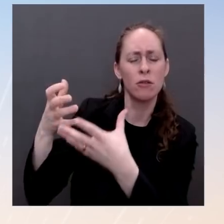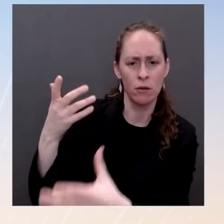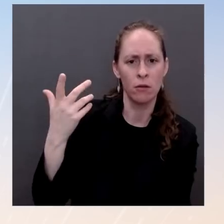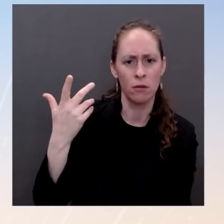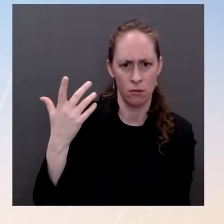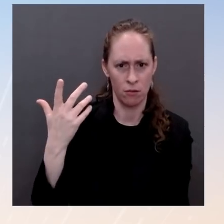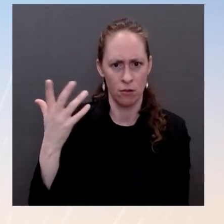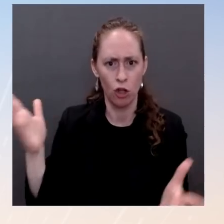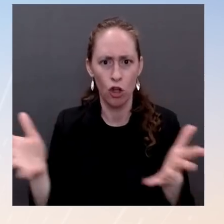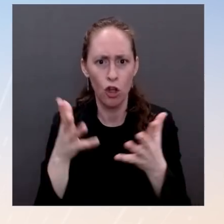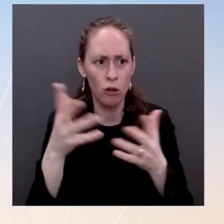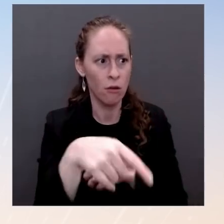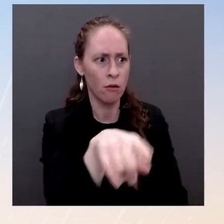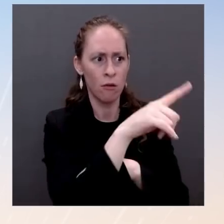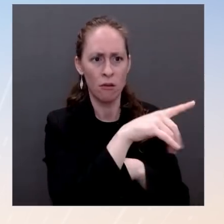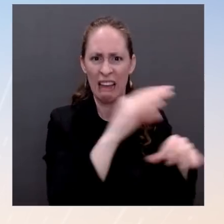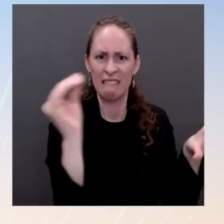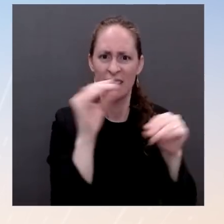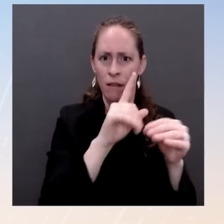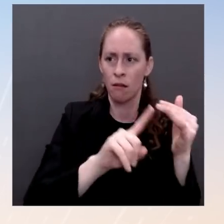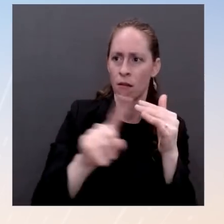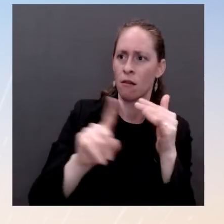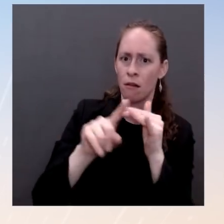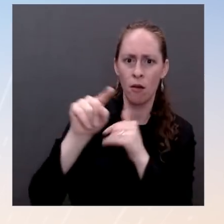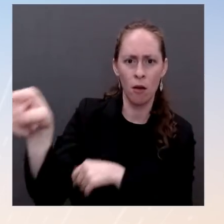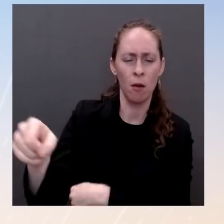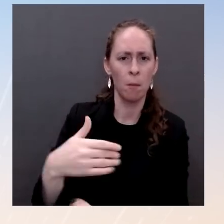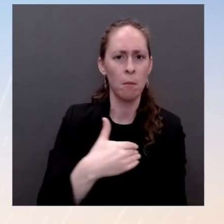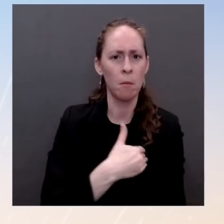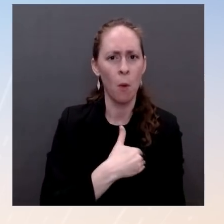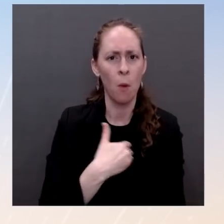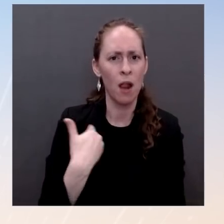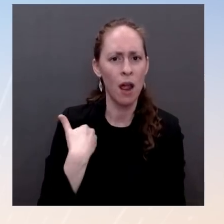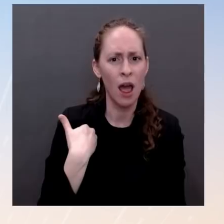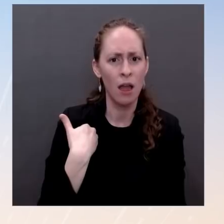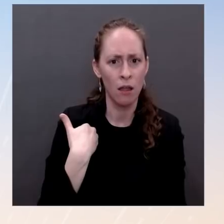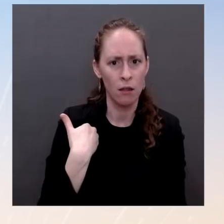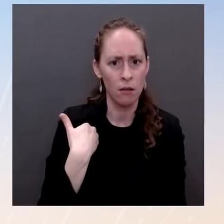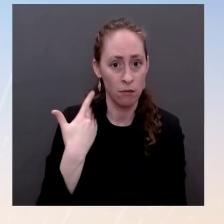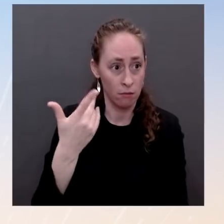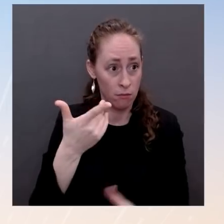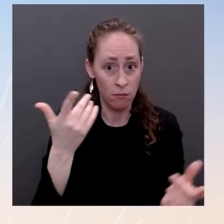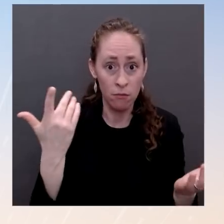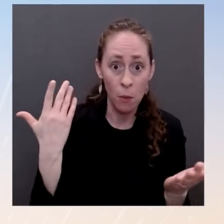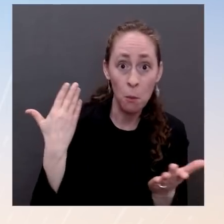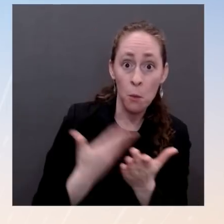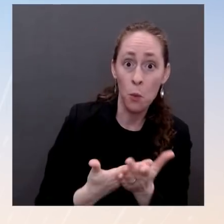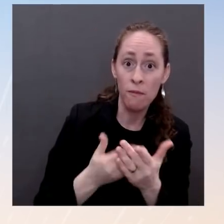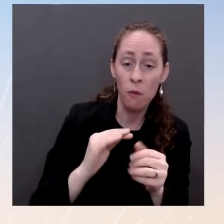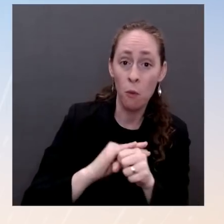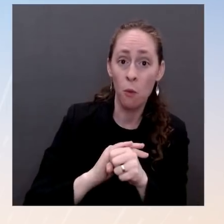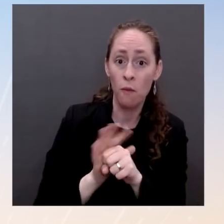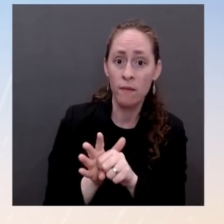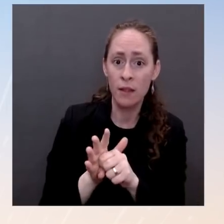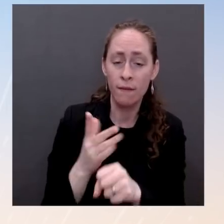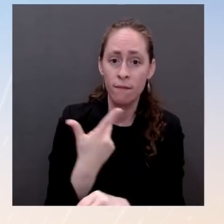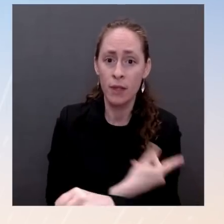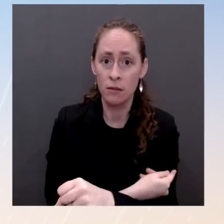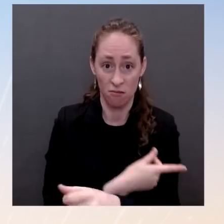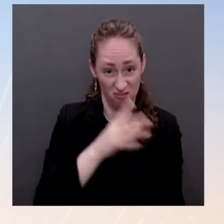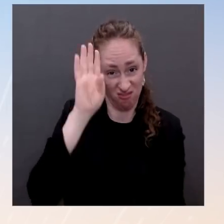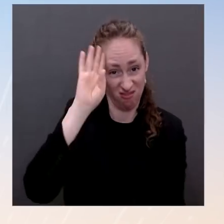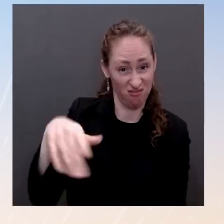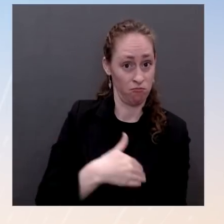to bring proof of COVID-19 vaccination? As I understand it, Poland does not require that. So is there going to be a